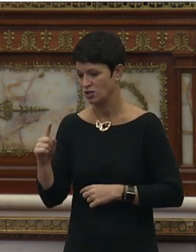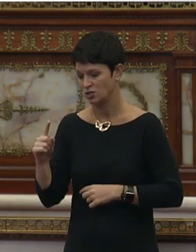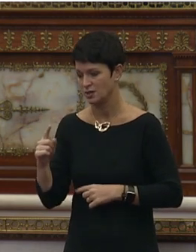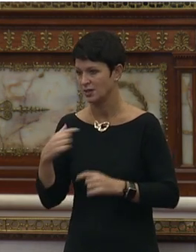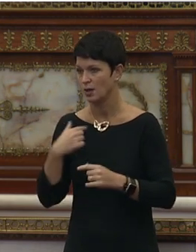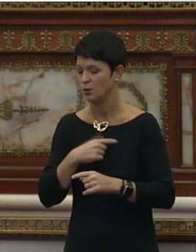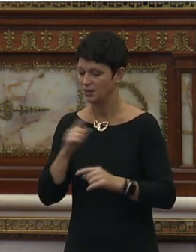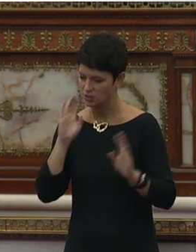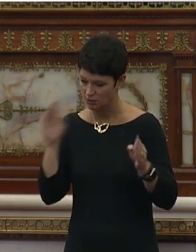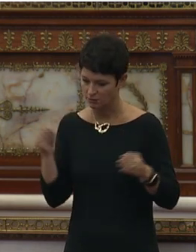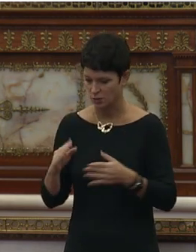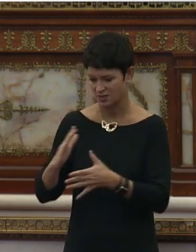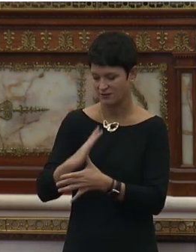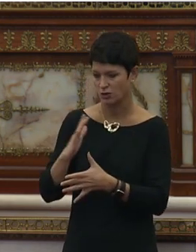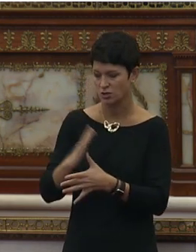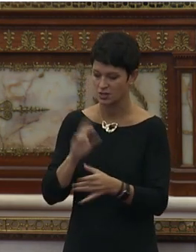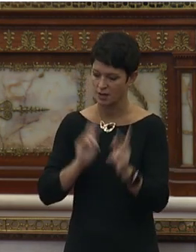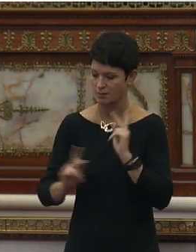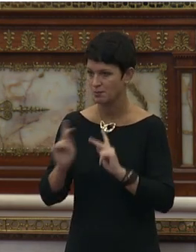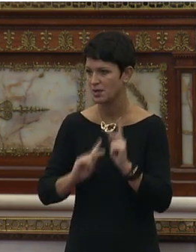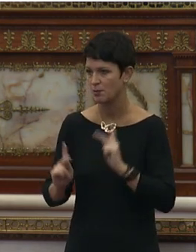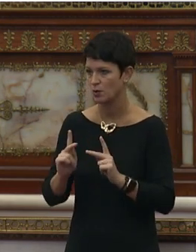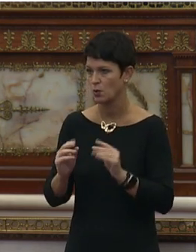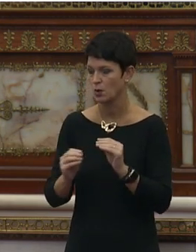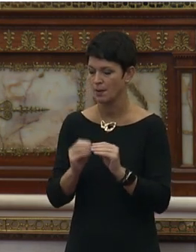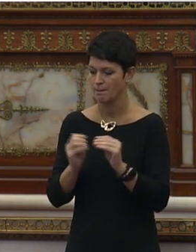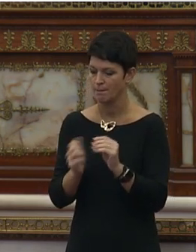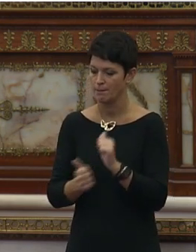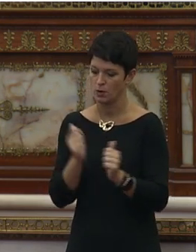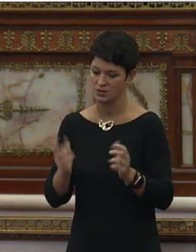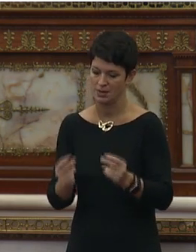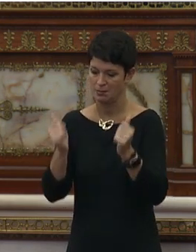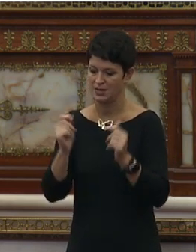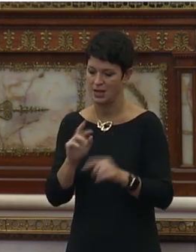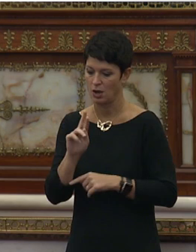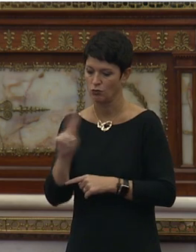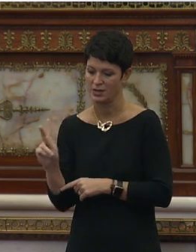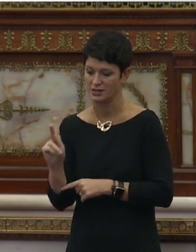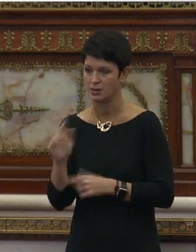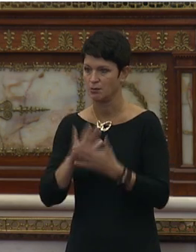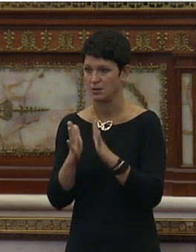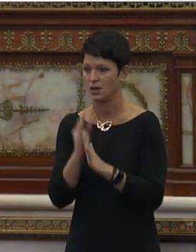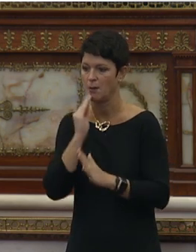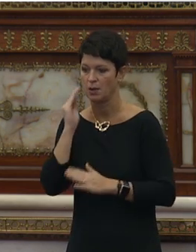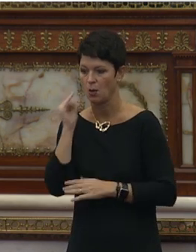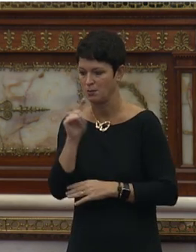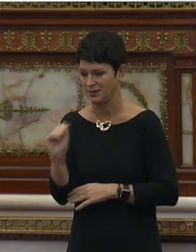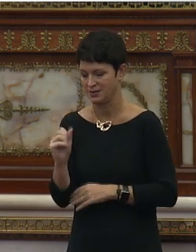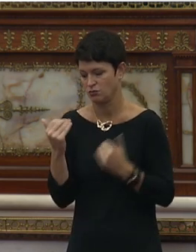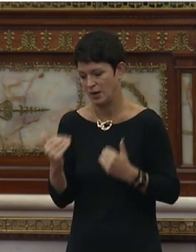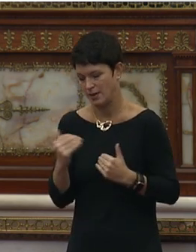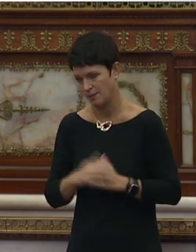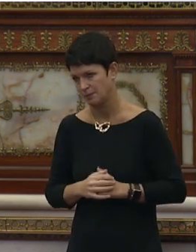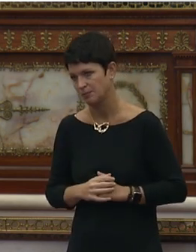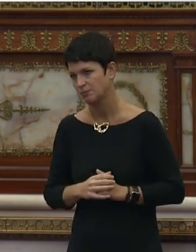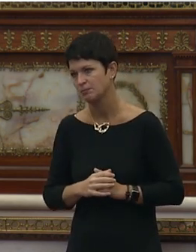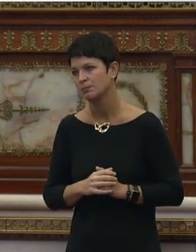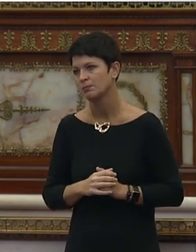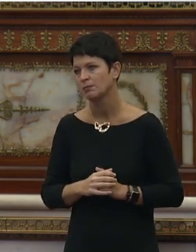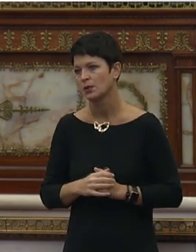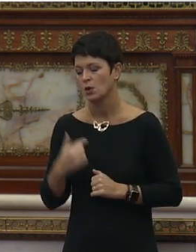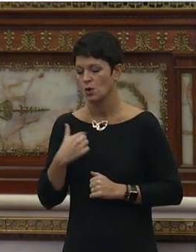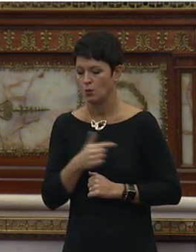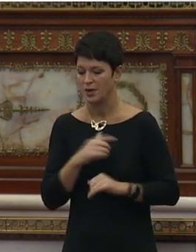that we need to focus first on the people who are most immediately at risk of becoming homeless in this situation. We as